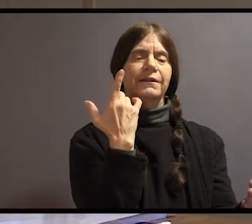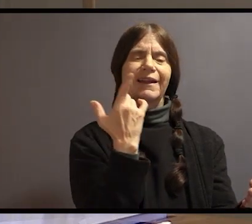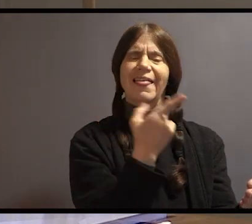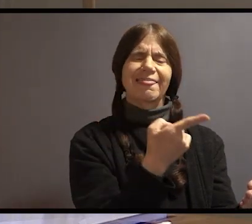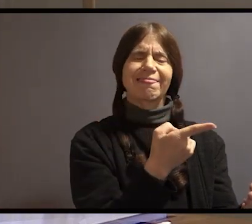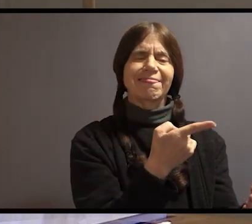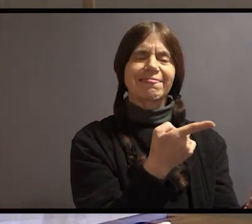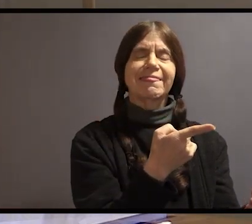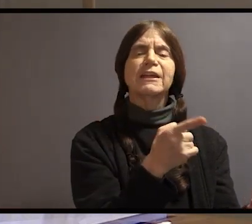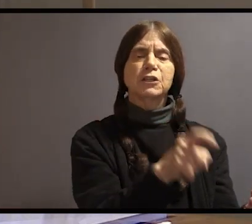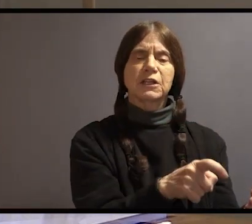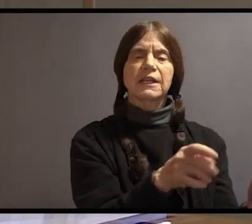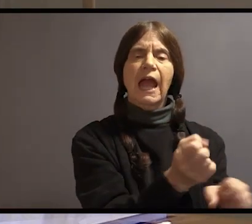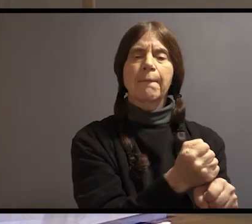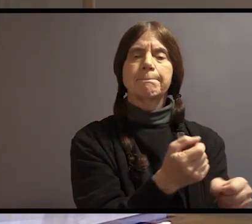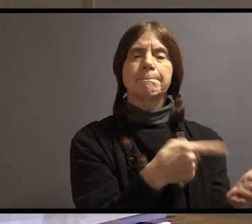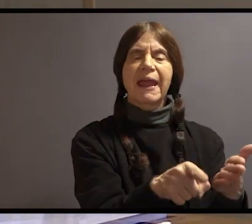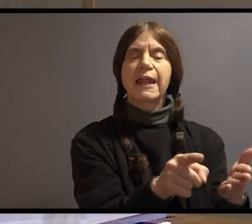of work.